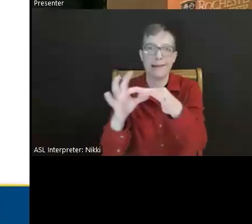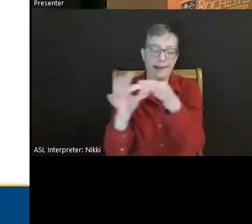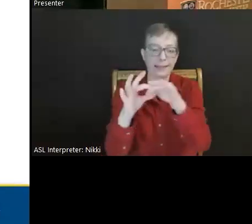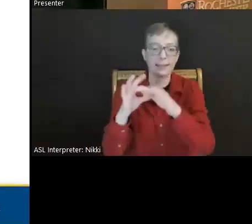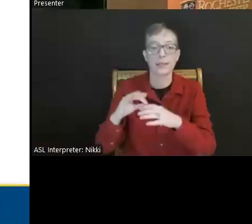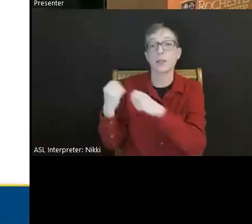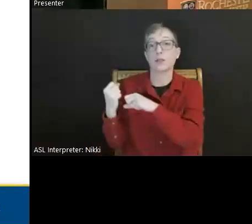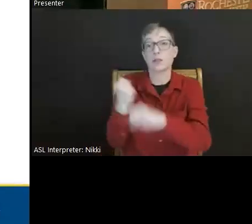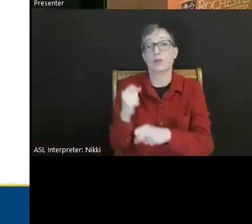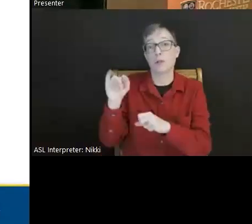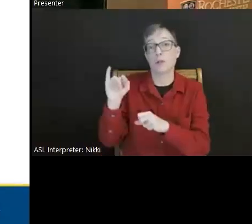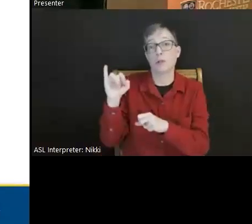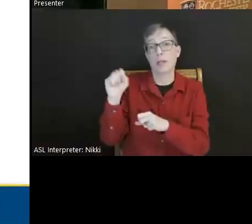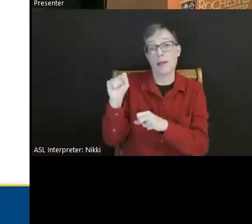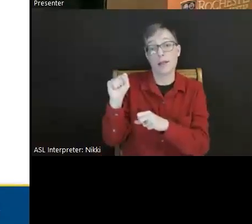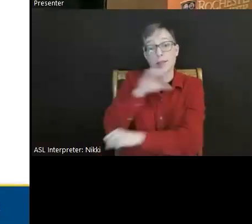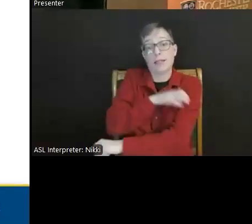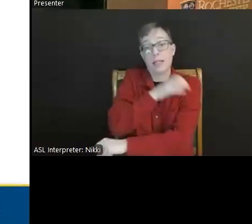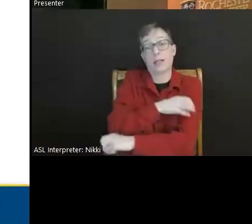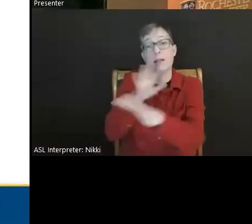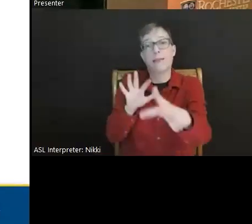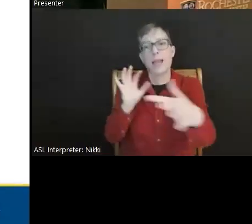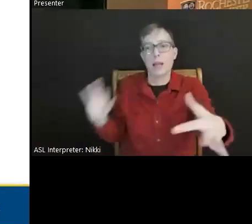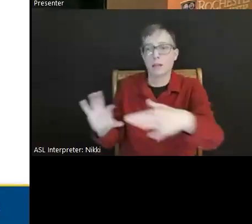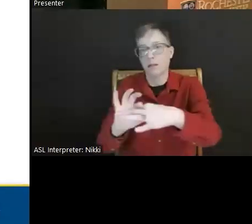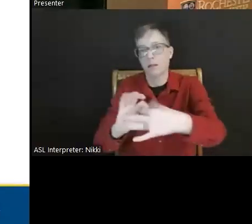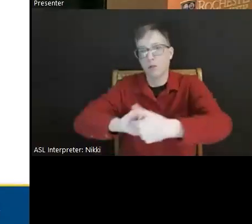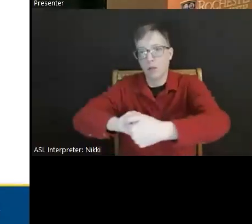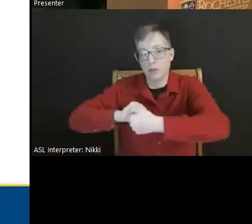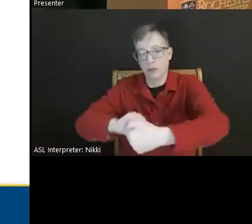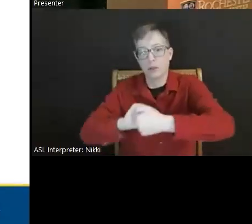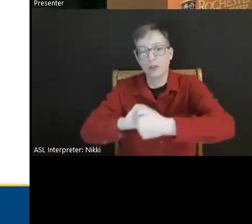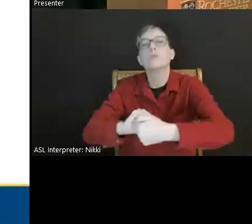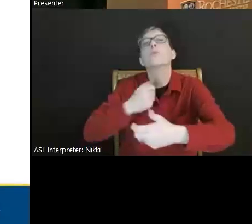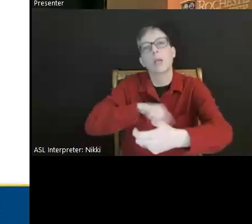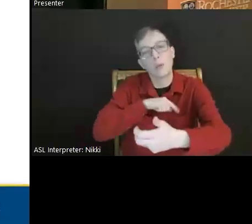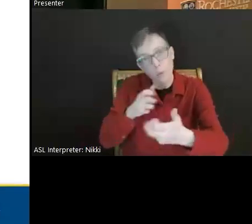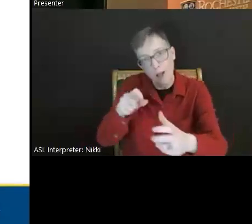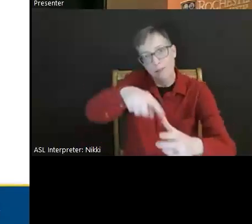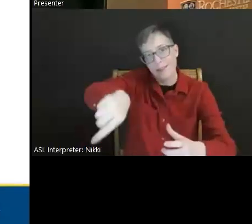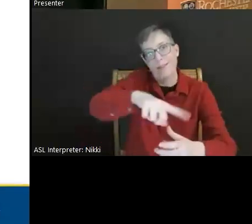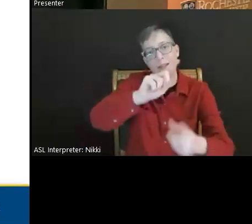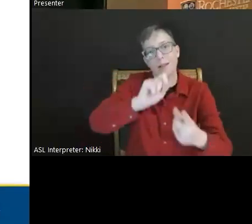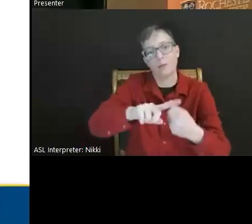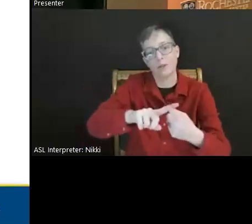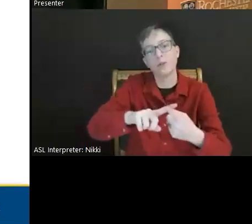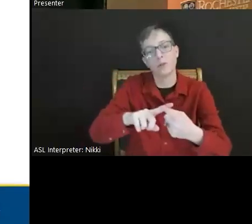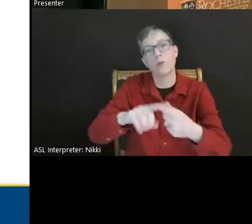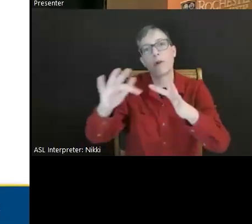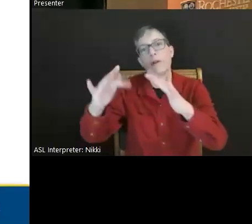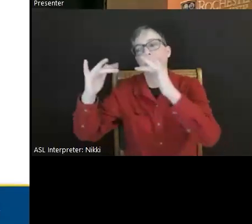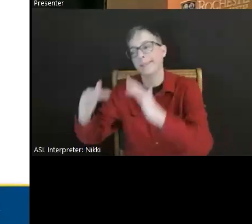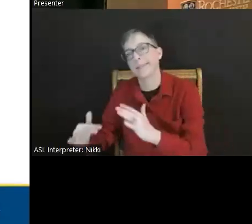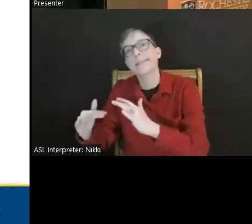for most of these patients is to ultimately step down to clinic, although we recognize there will be a subset of patients who will